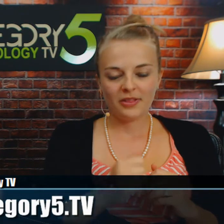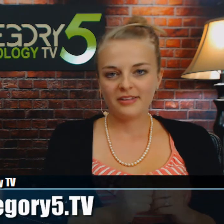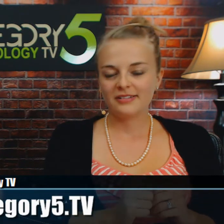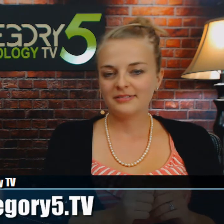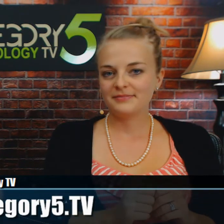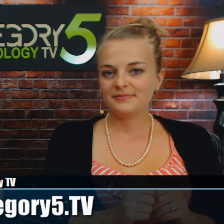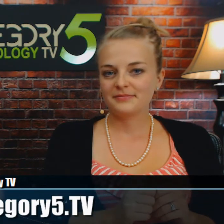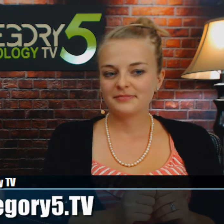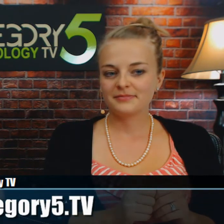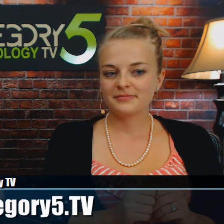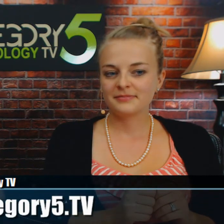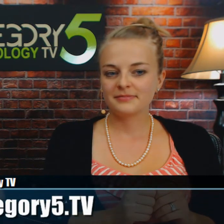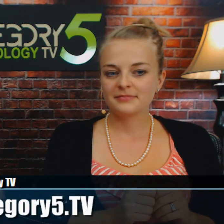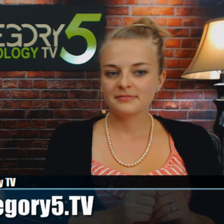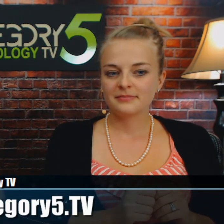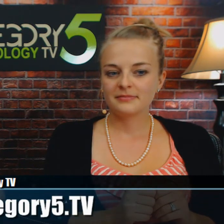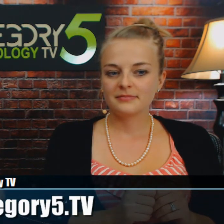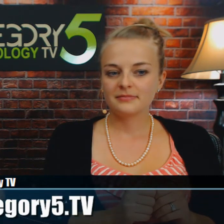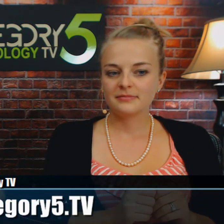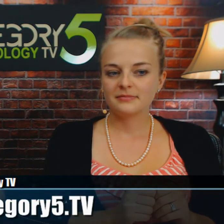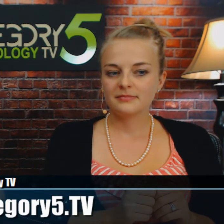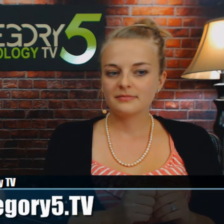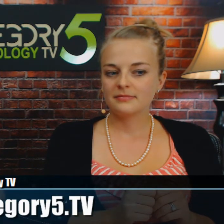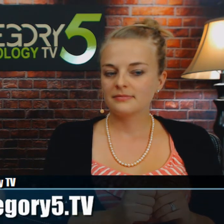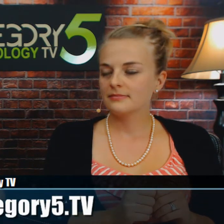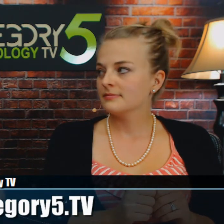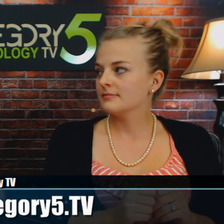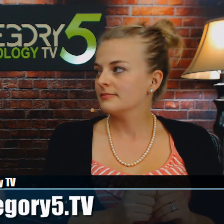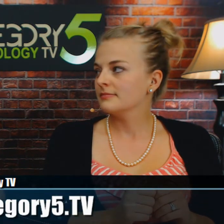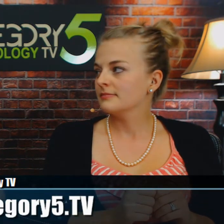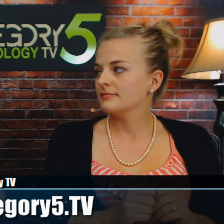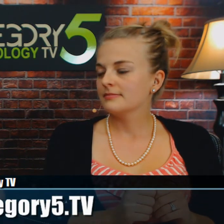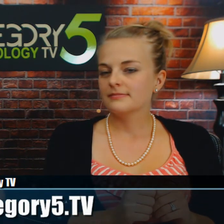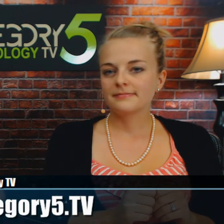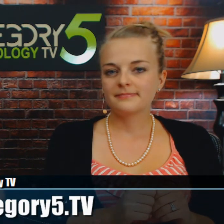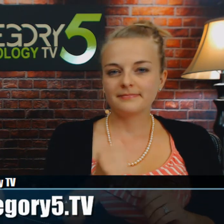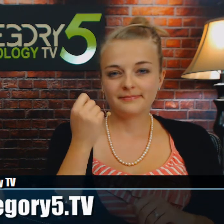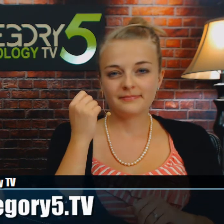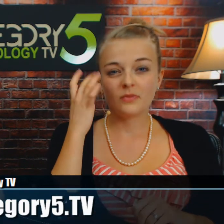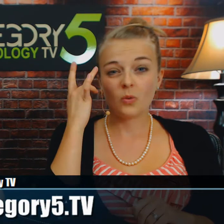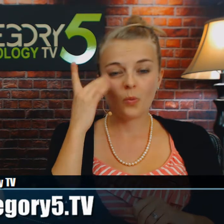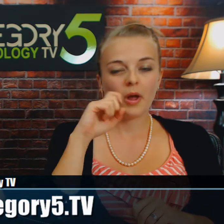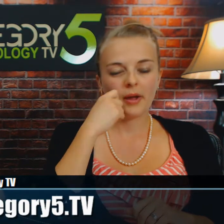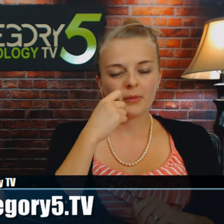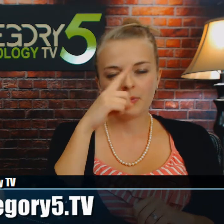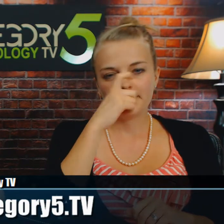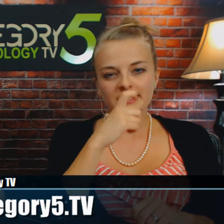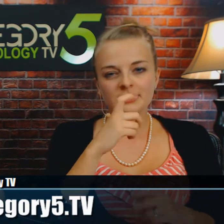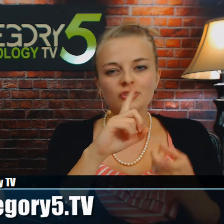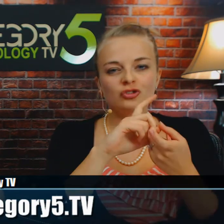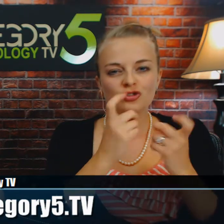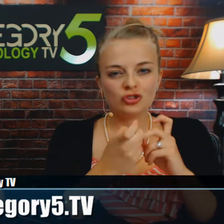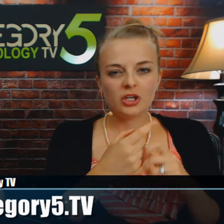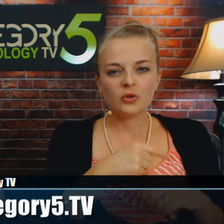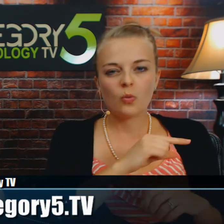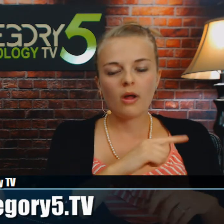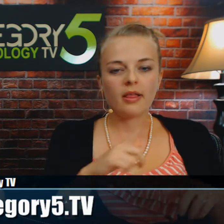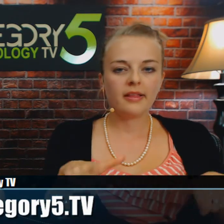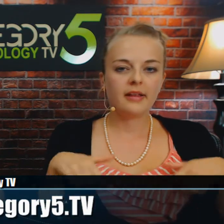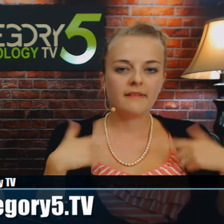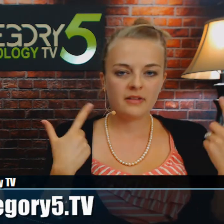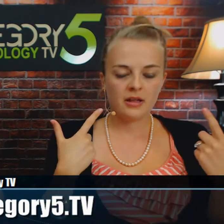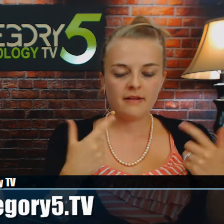because of the difference that these things make in the quality of life, and to me, that's something that's really, really important for